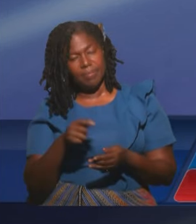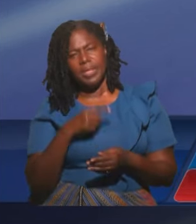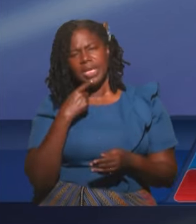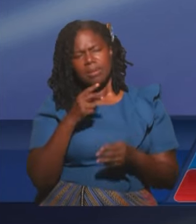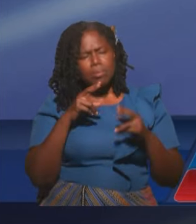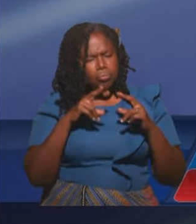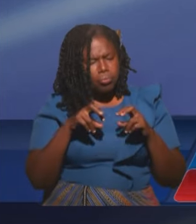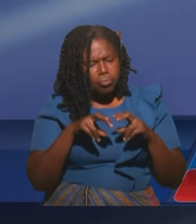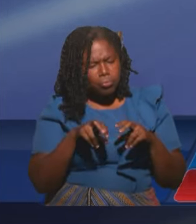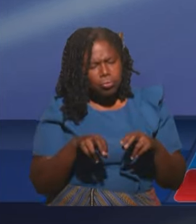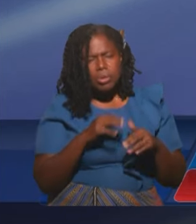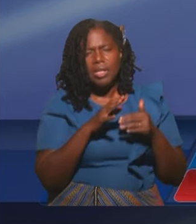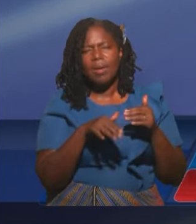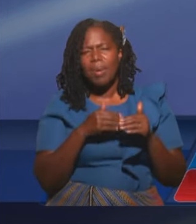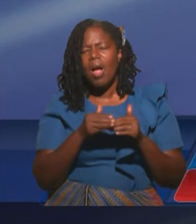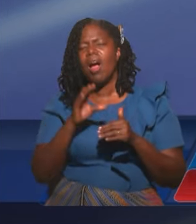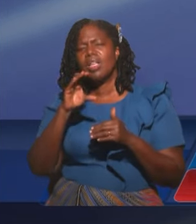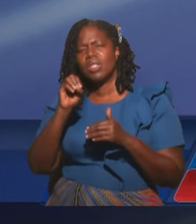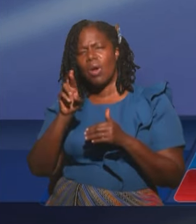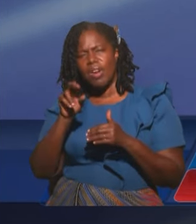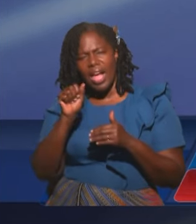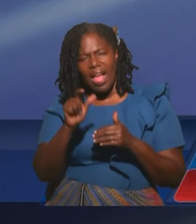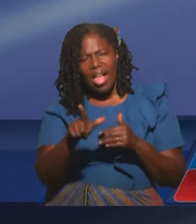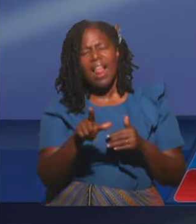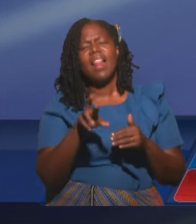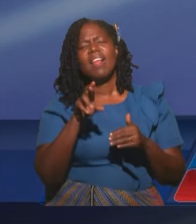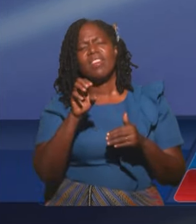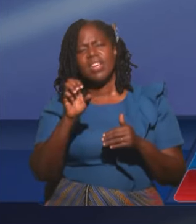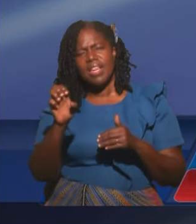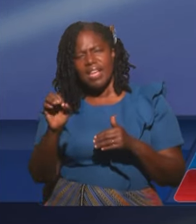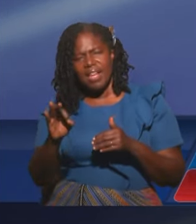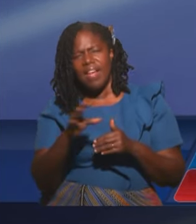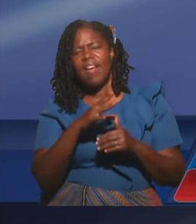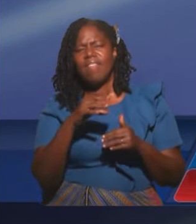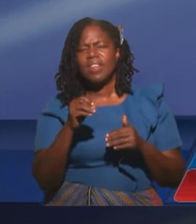rehabilitation works have to be conducted, which will also incur large costs.